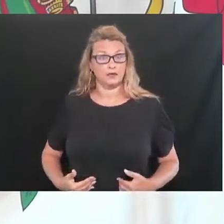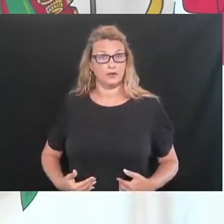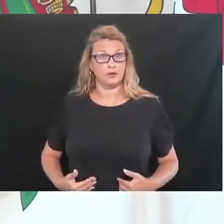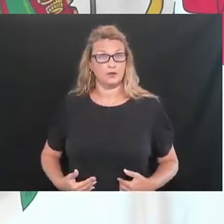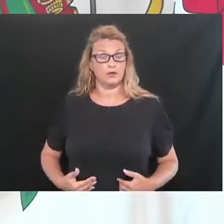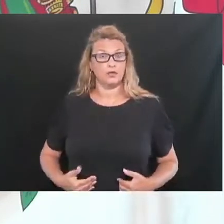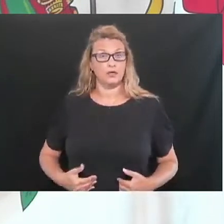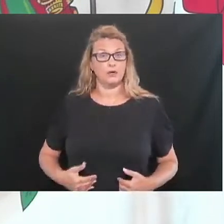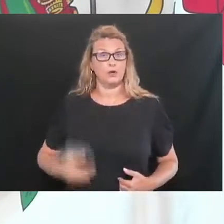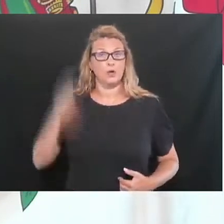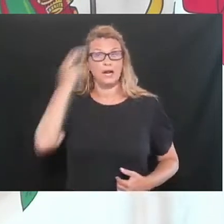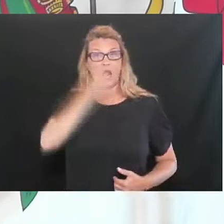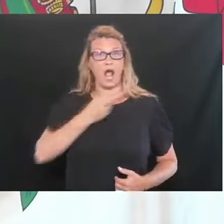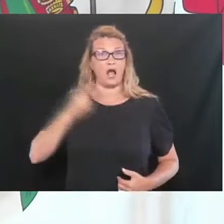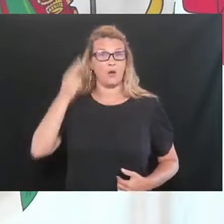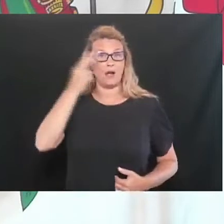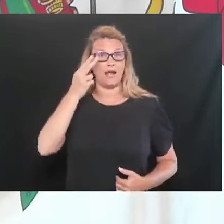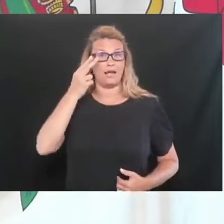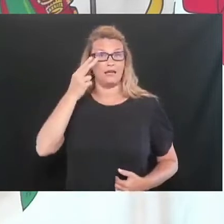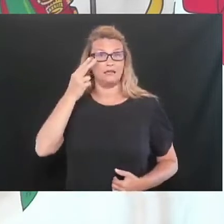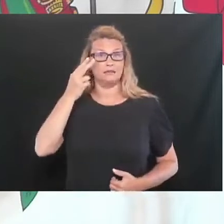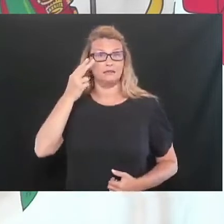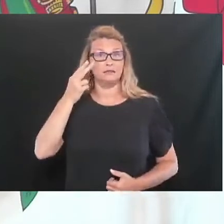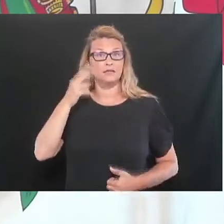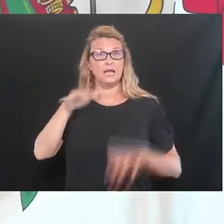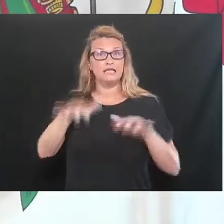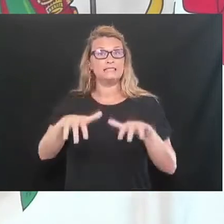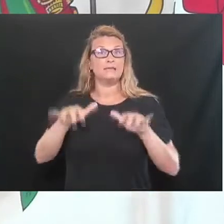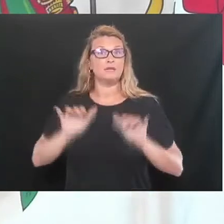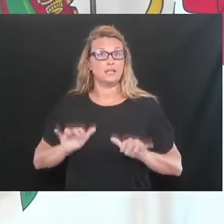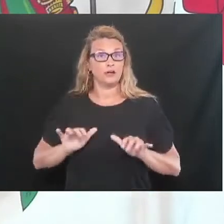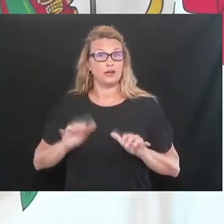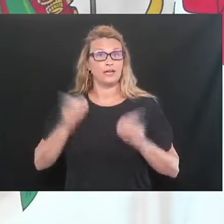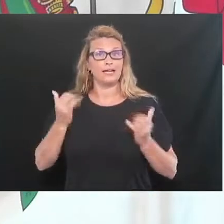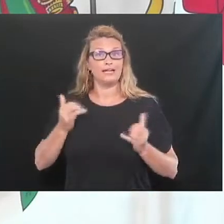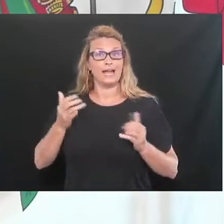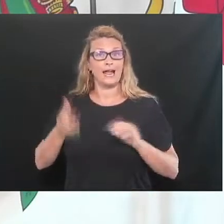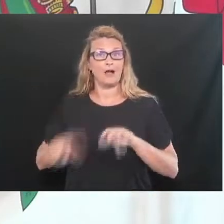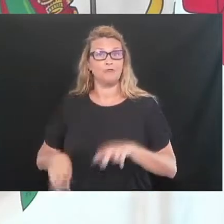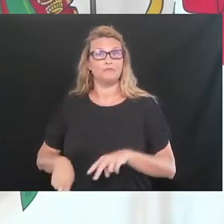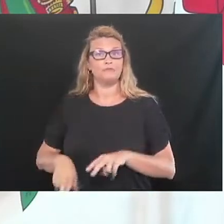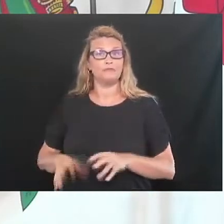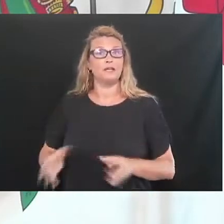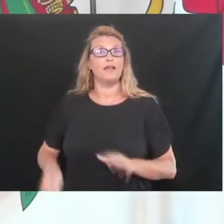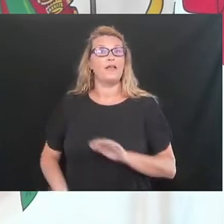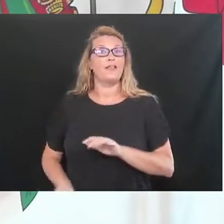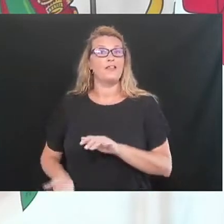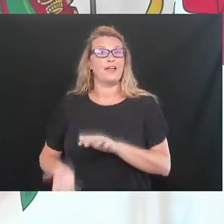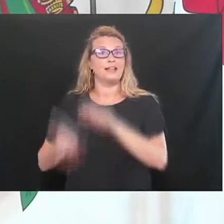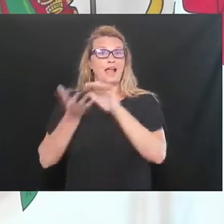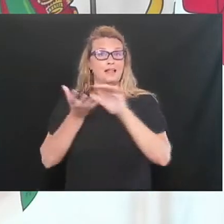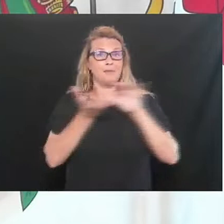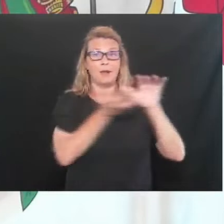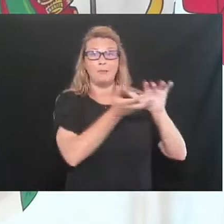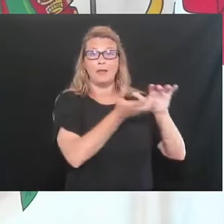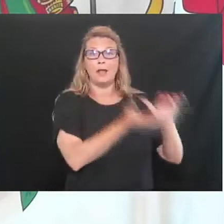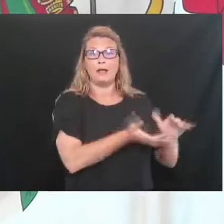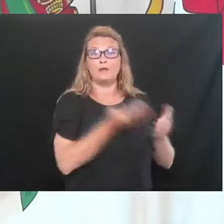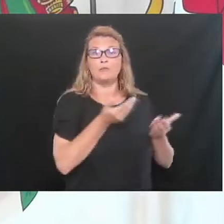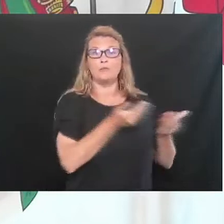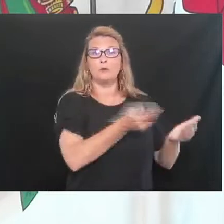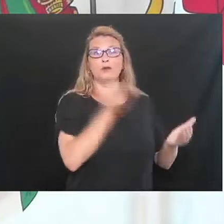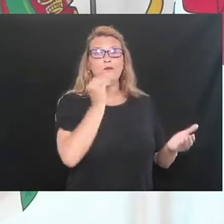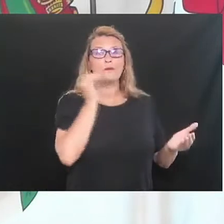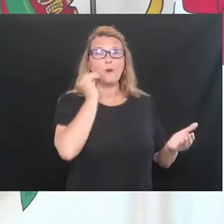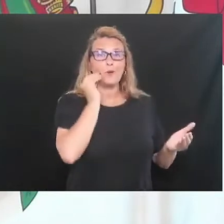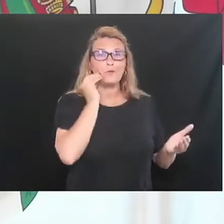Honolulu cemetery, but now they have been taken up and accurately identified, and he's coming home.